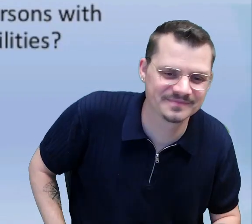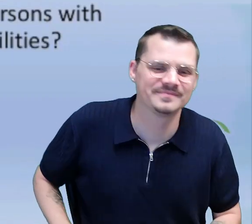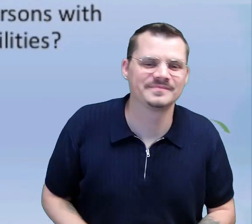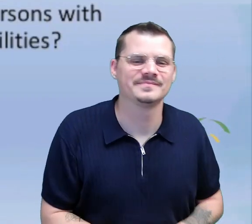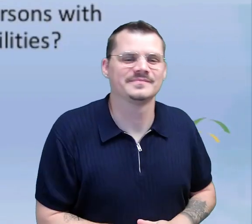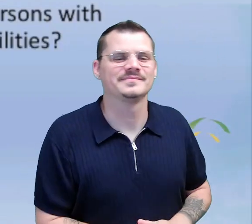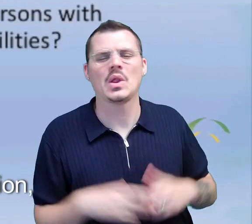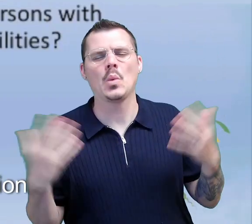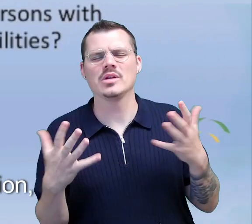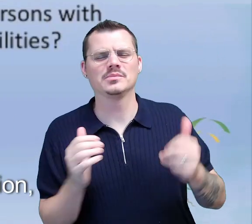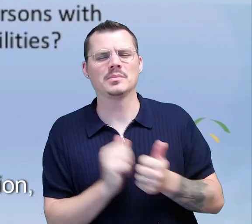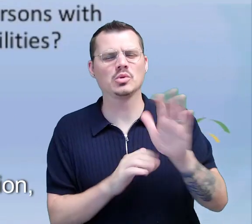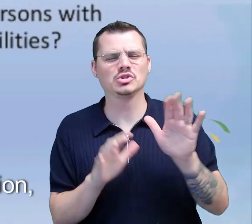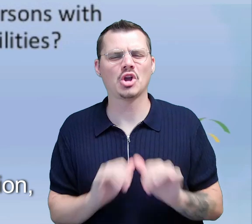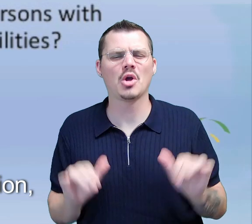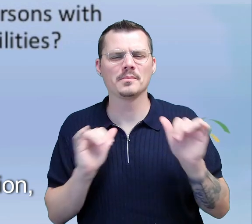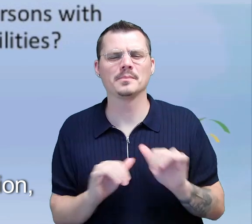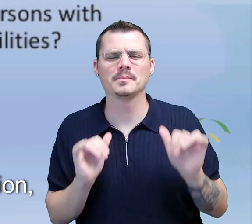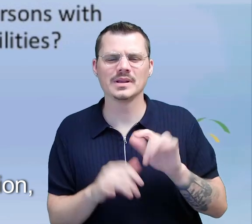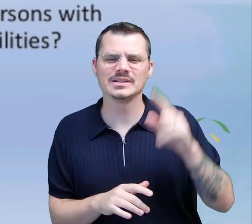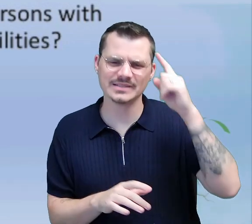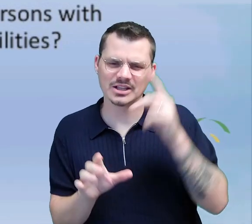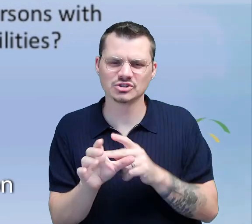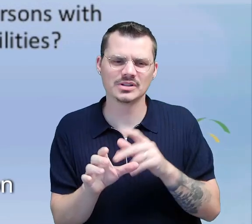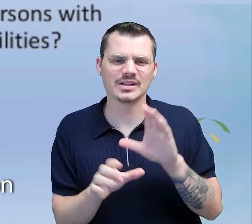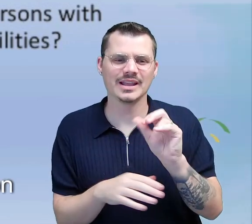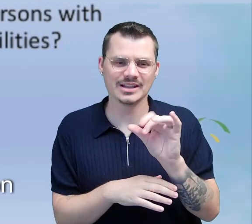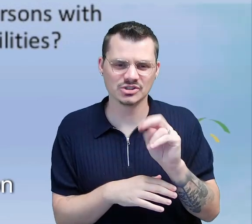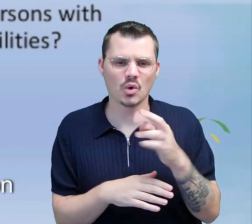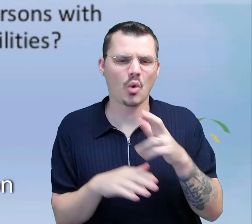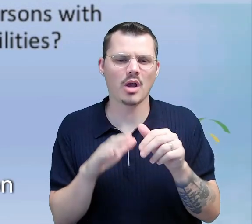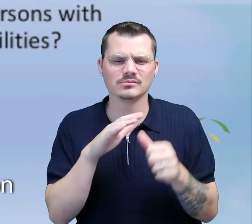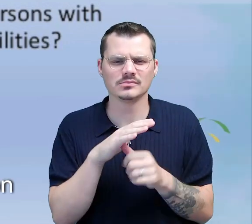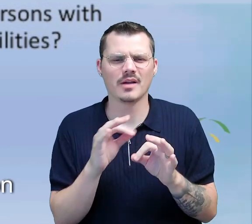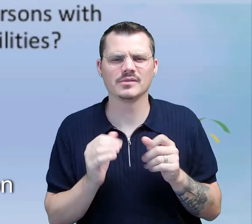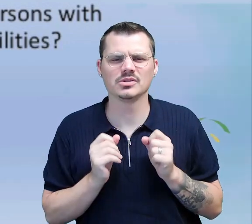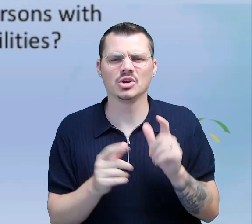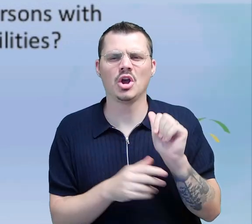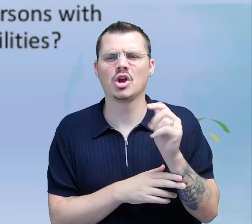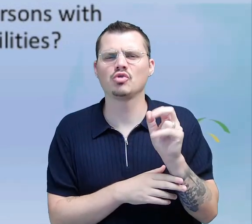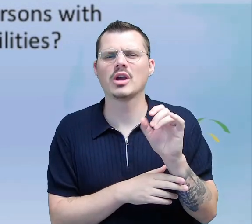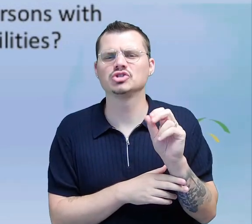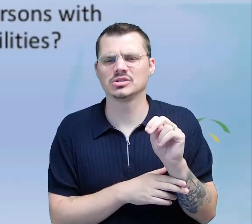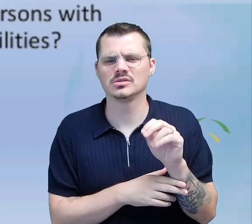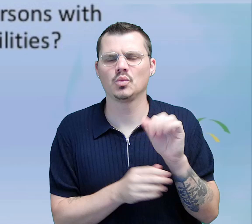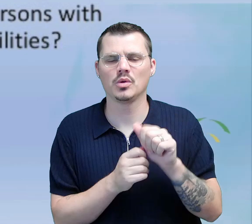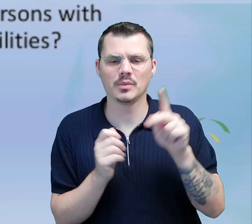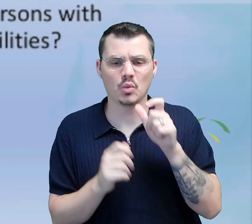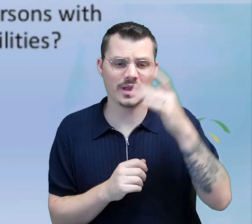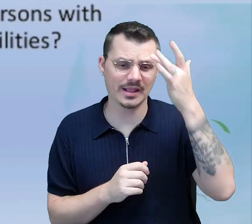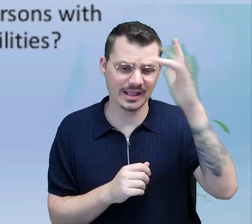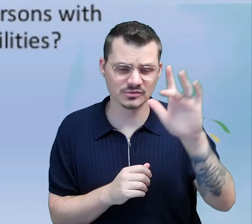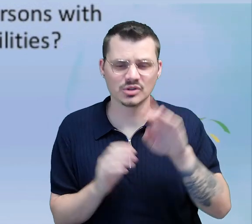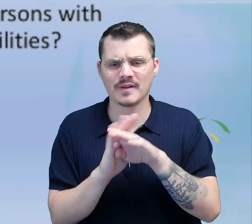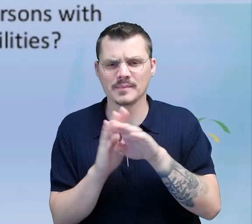What is the most common psychiatric condition underlying symptoms of aggression in persons with